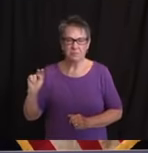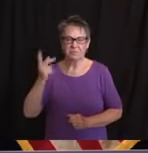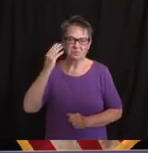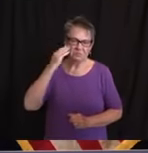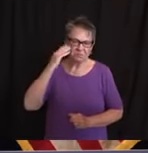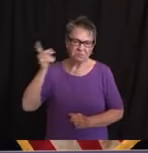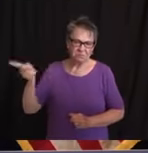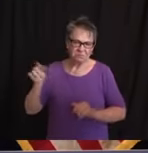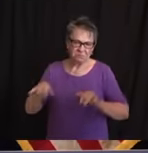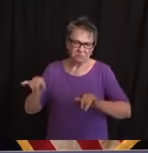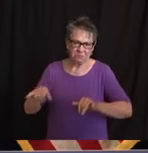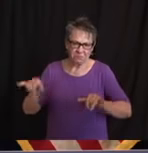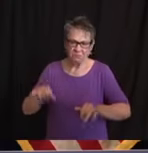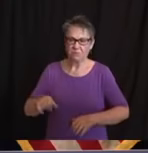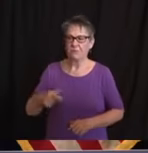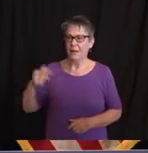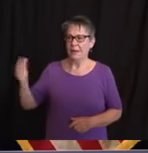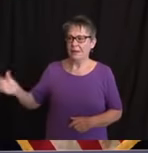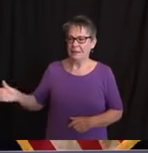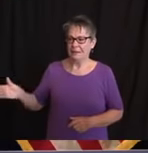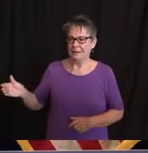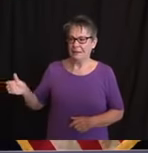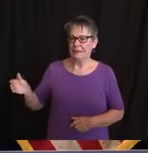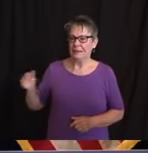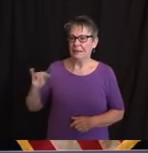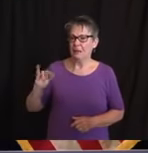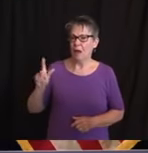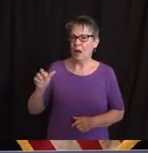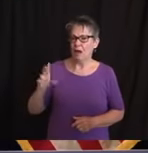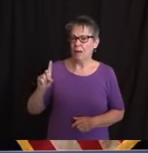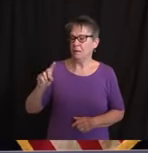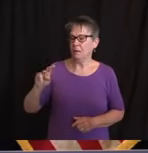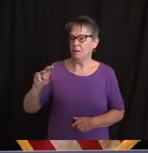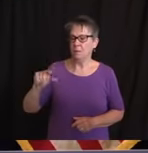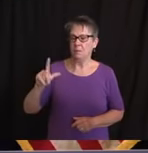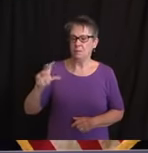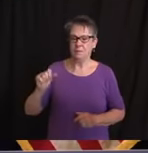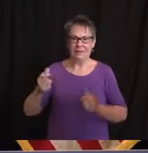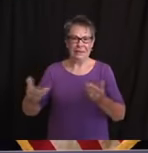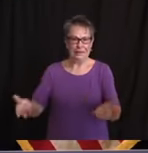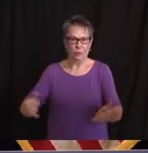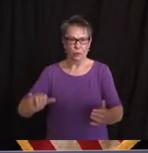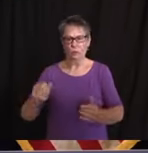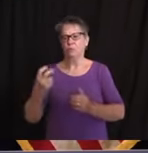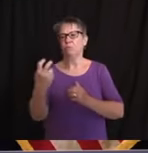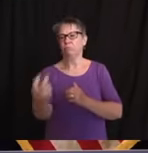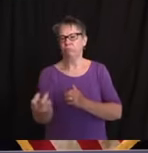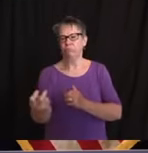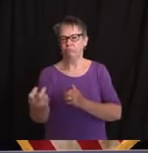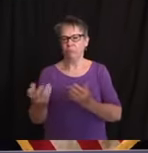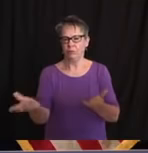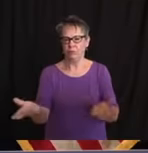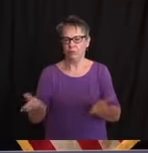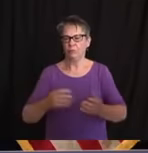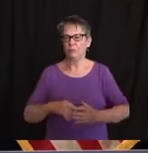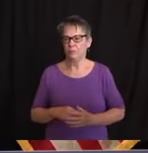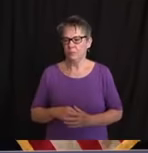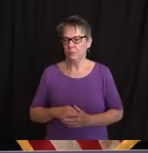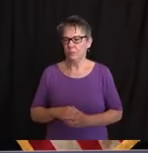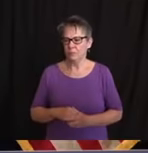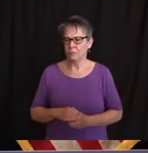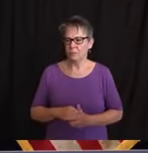Director of the Office of Homeland Security and Preparedness. We will be joined in a couple of minutes. I would normally have waited, but we've got a White